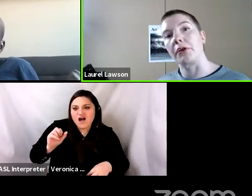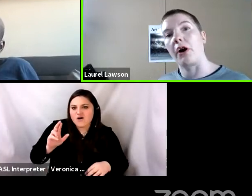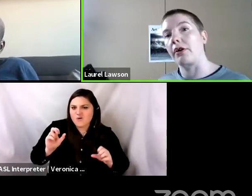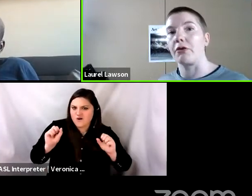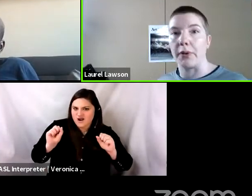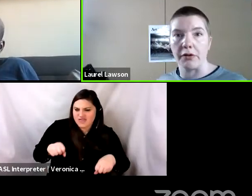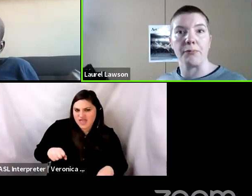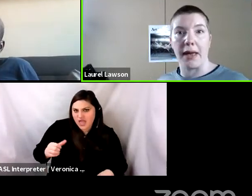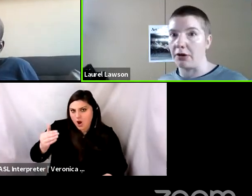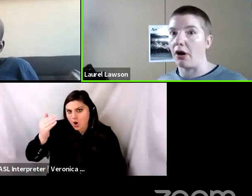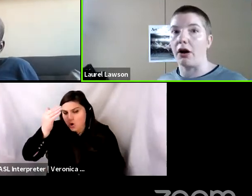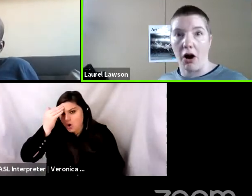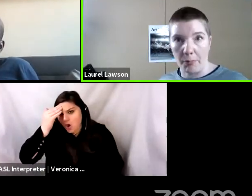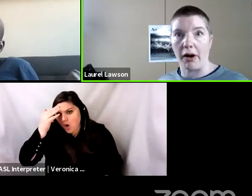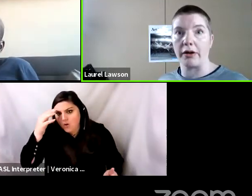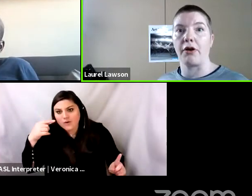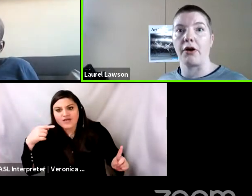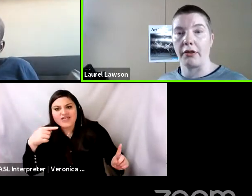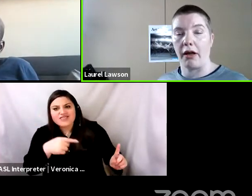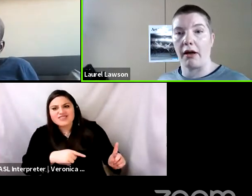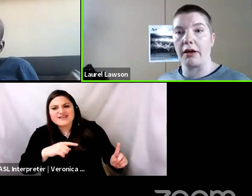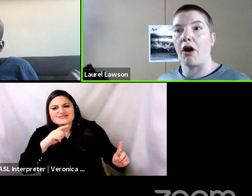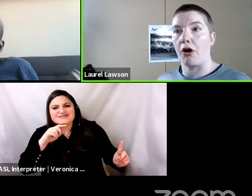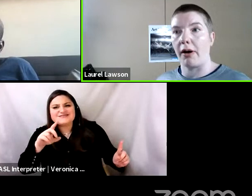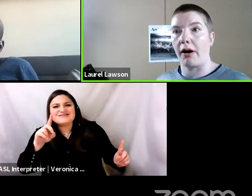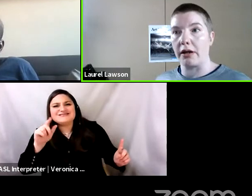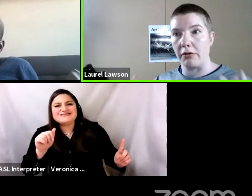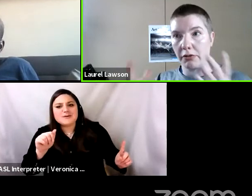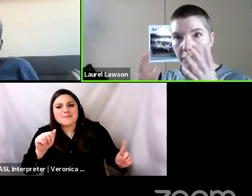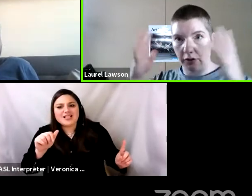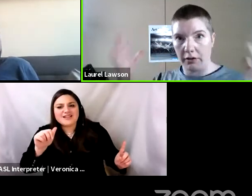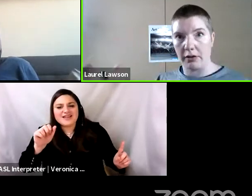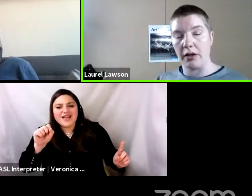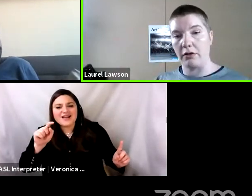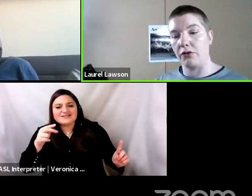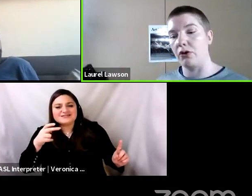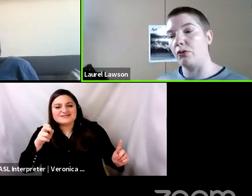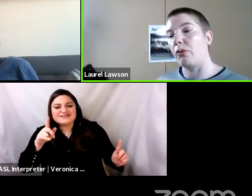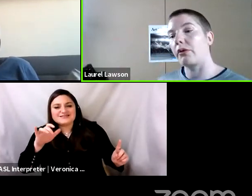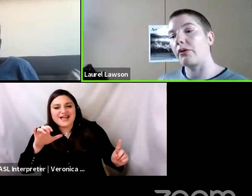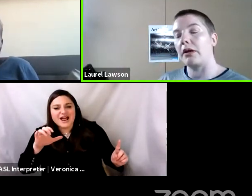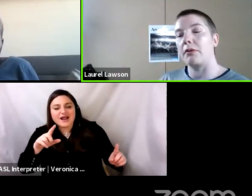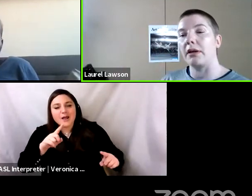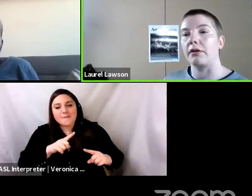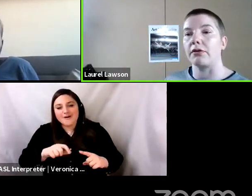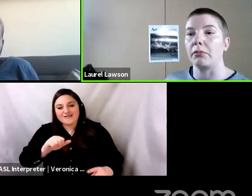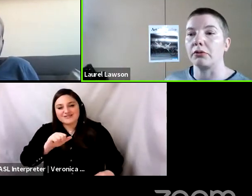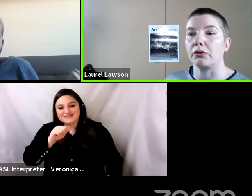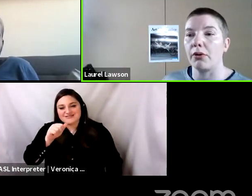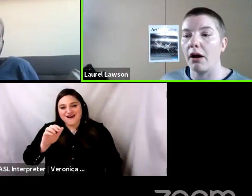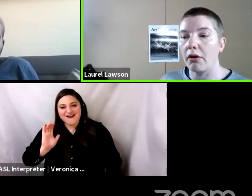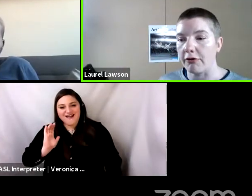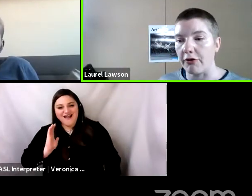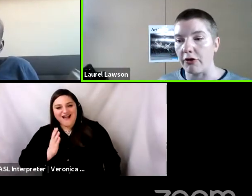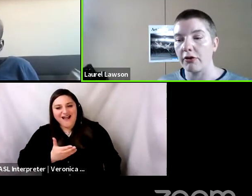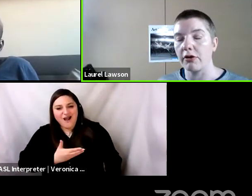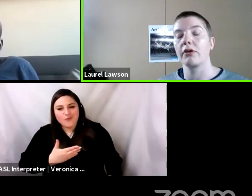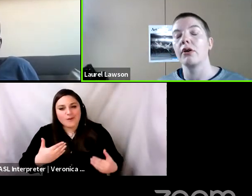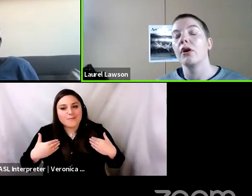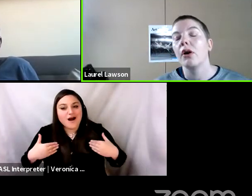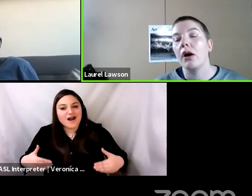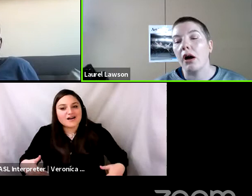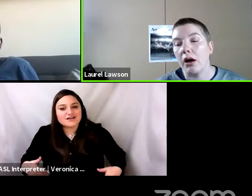a disabled artist, but it's maybe not our bodies on the line, our bodies in view? What does it mean to be a disabled